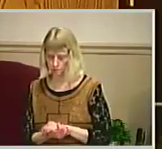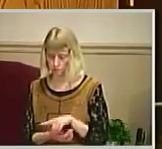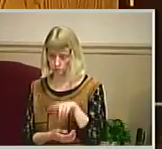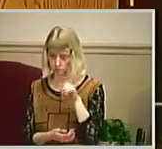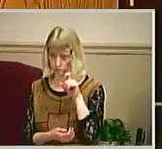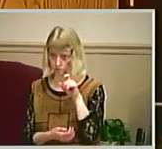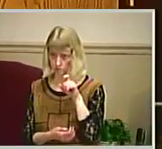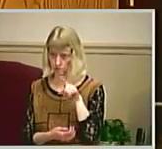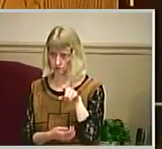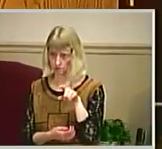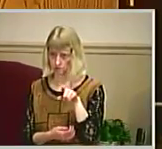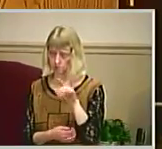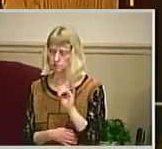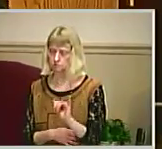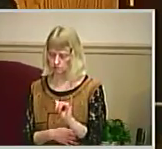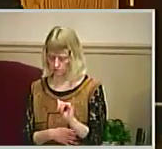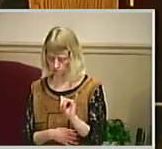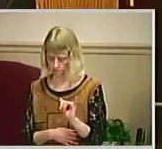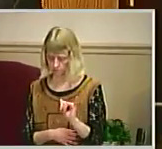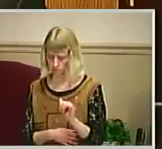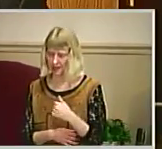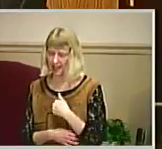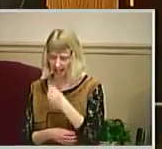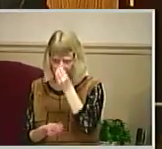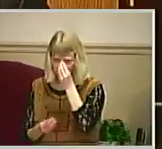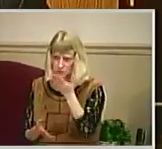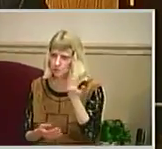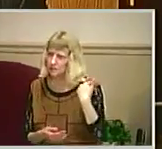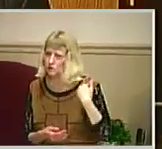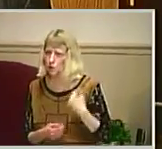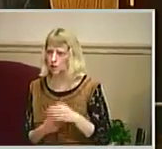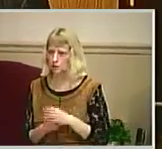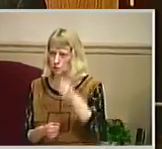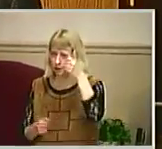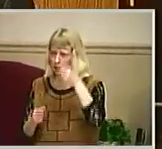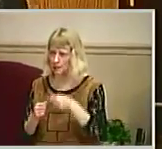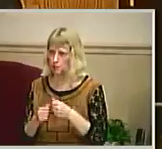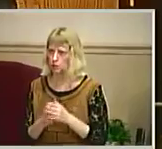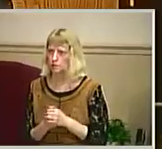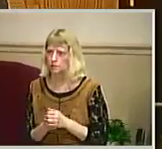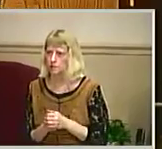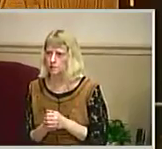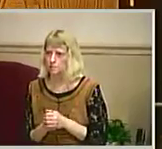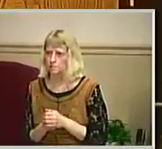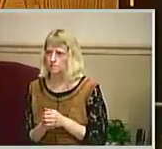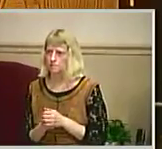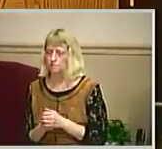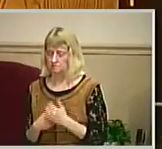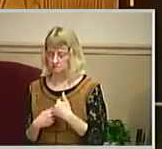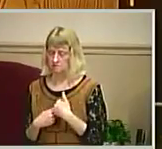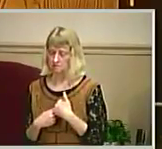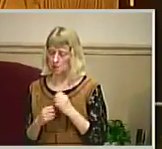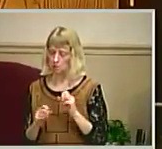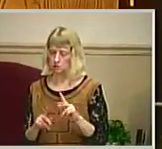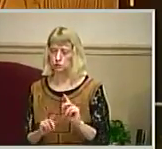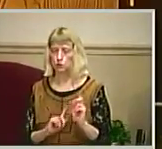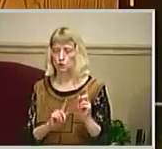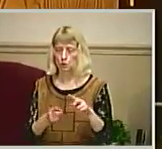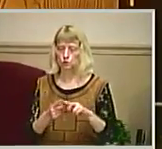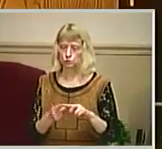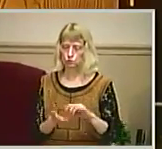did? Well, yeah, I told you that before. Remember? Having the opportunity of going up